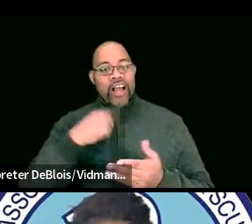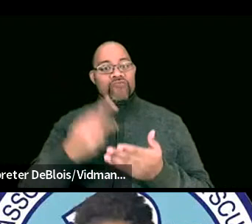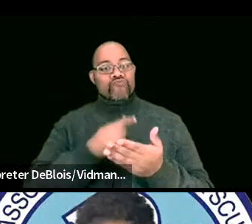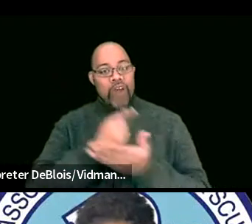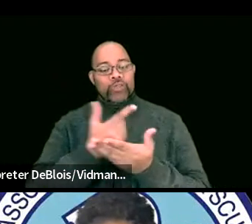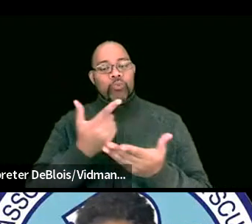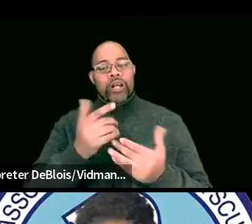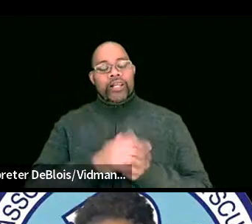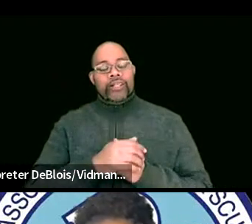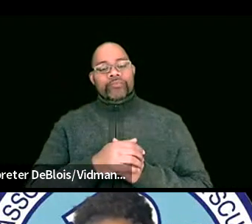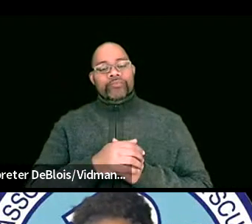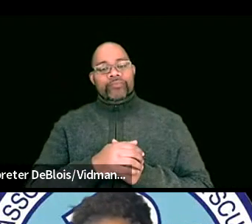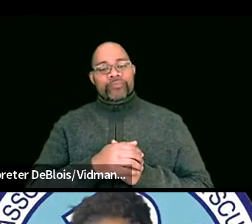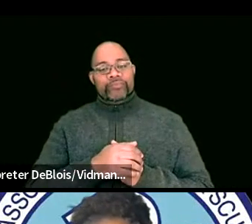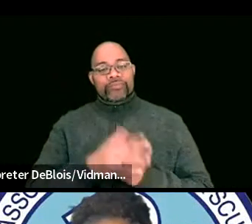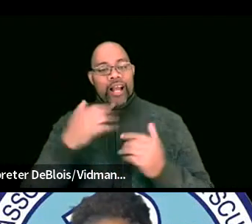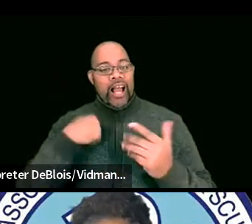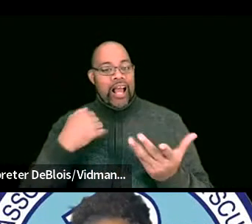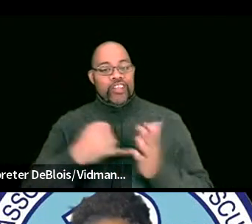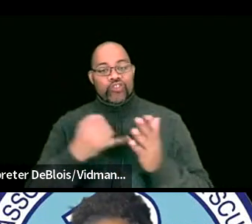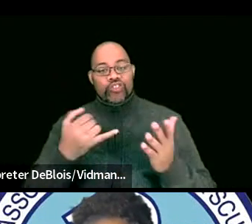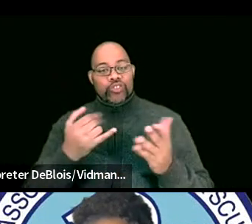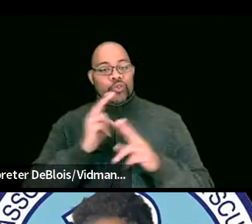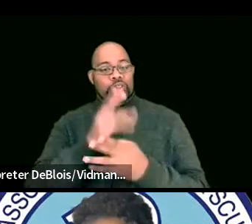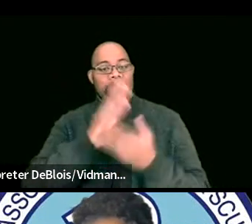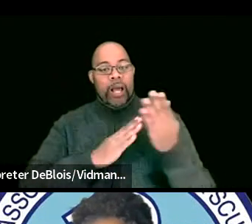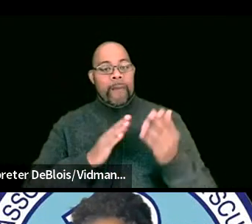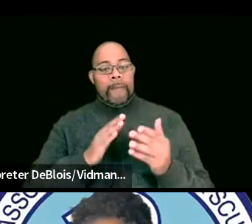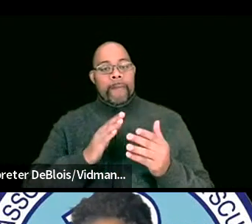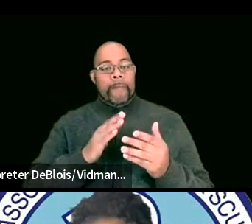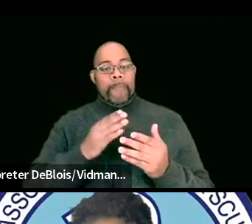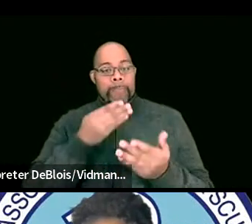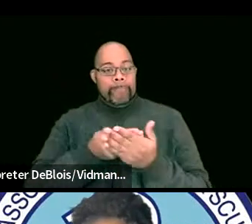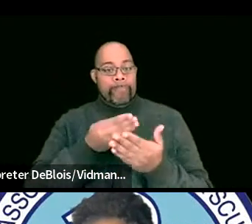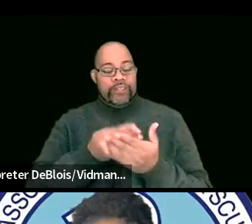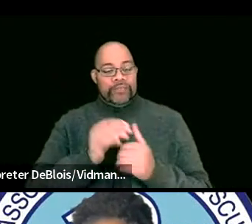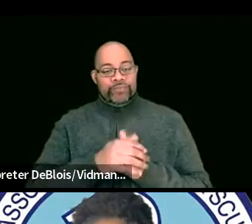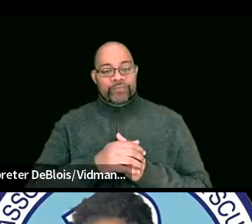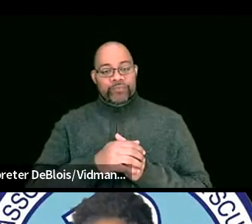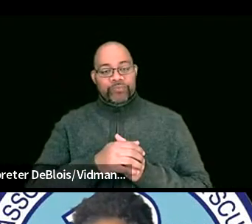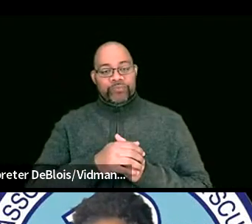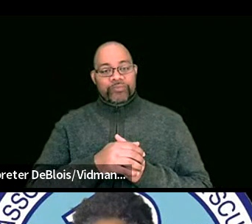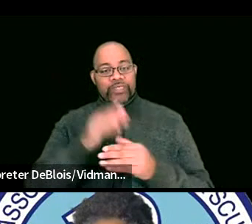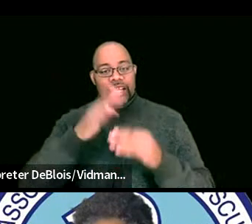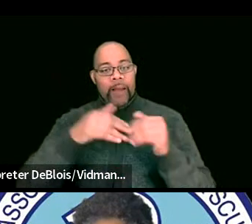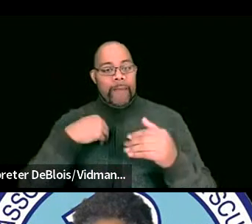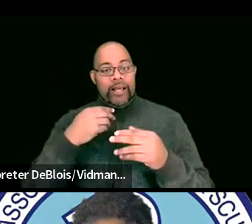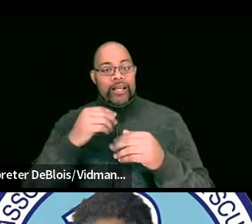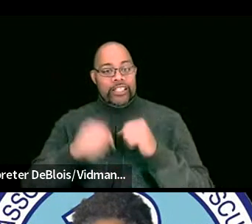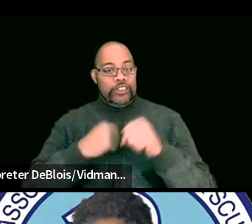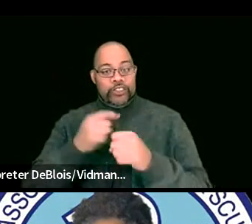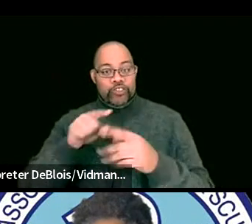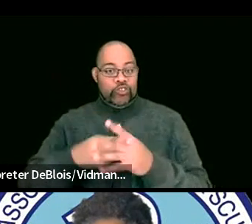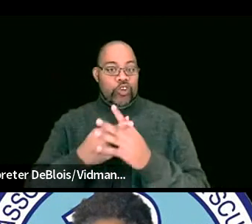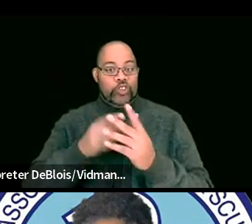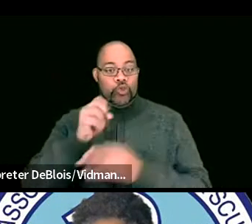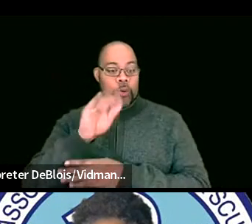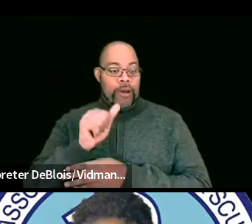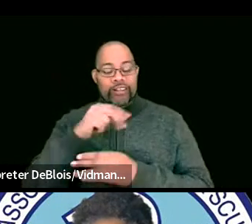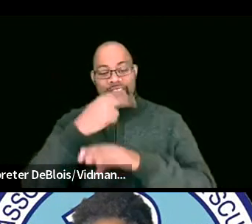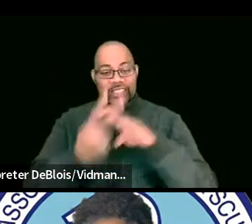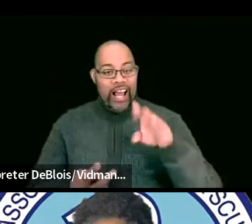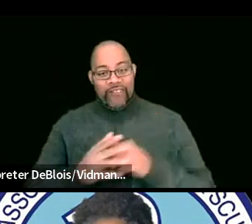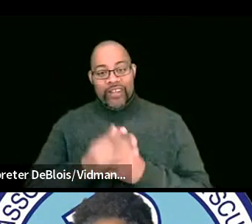graduated, I just used some of the funds at the end of my year to start scuba diving, and then